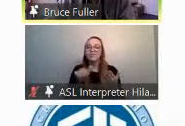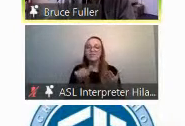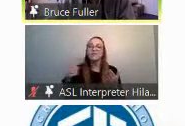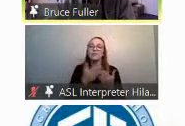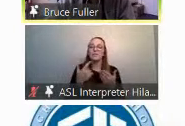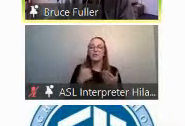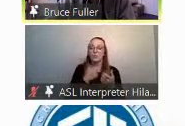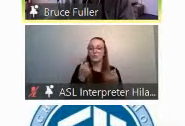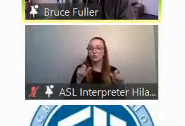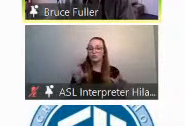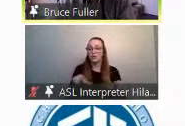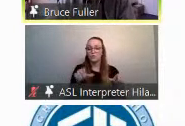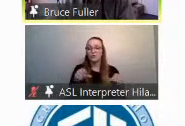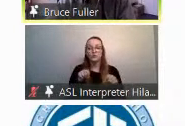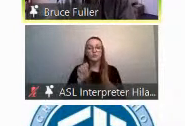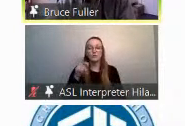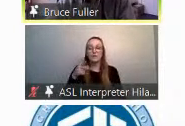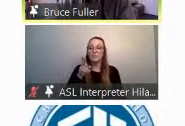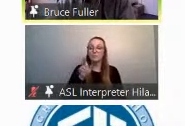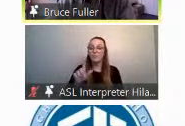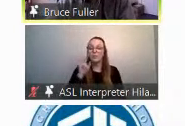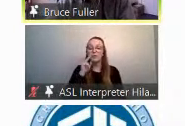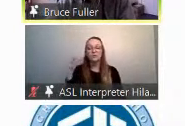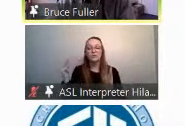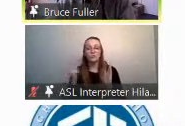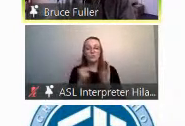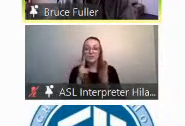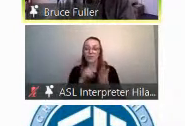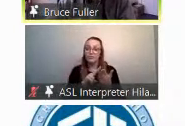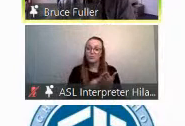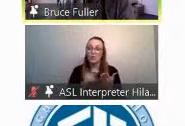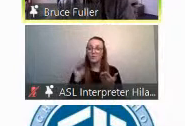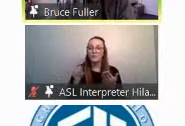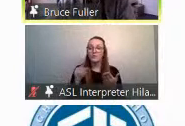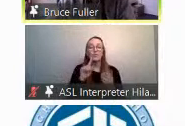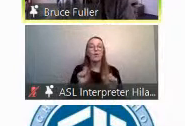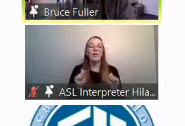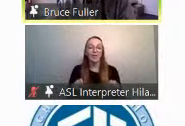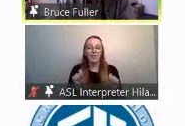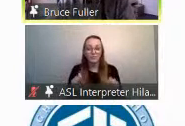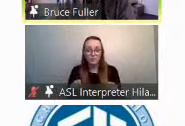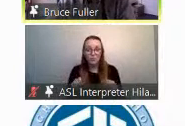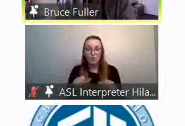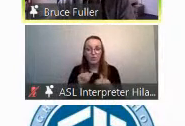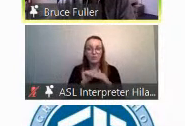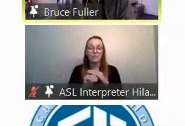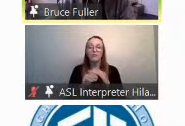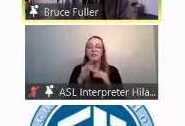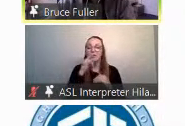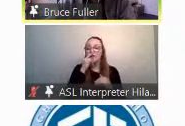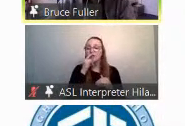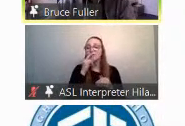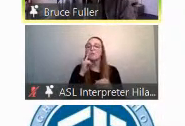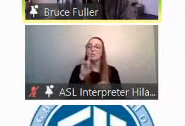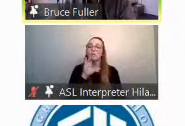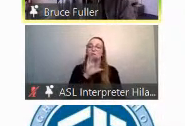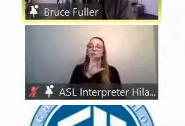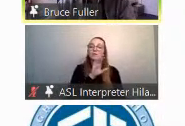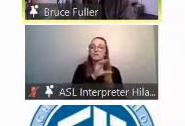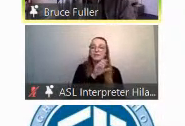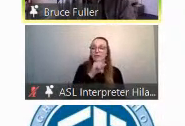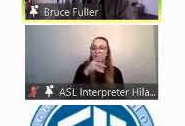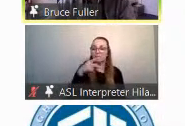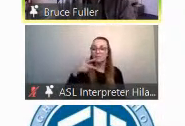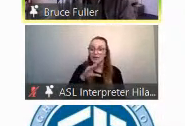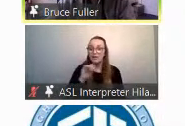April is to look at enrollment rates for eligible kids, because of course for CSPP and Head Start, we want to know what percentage